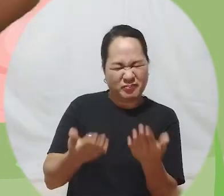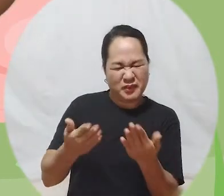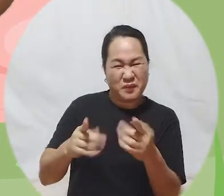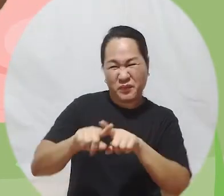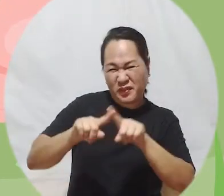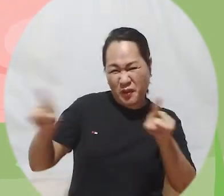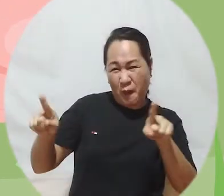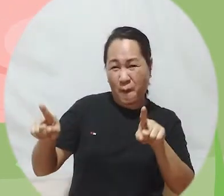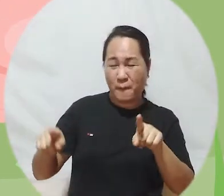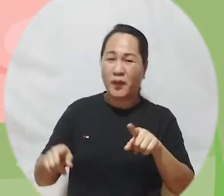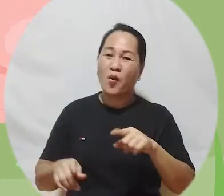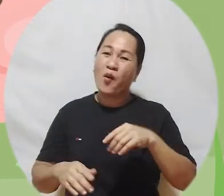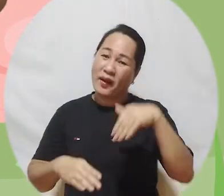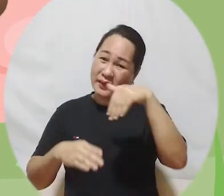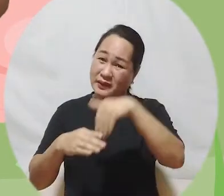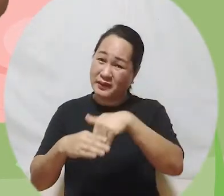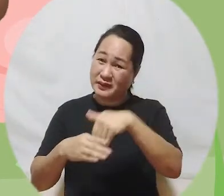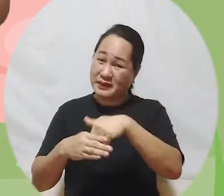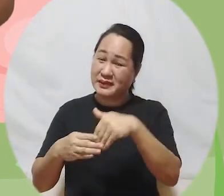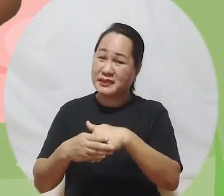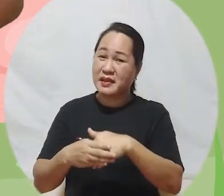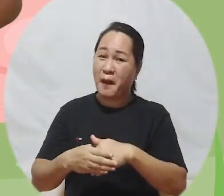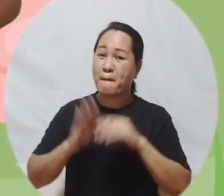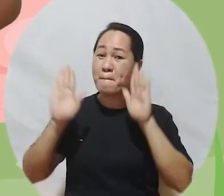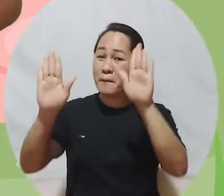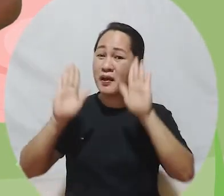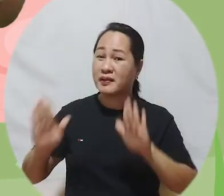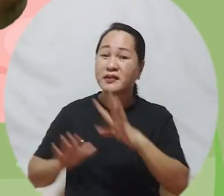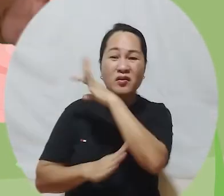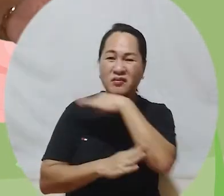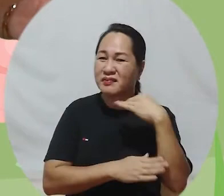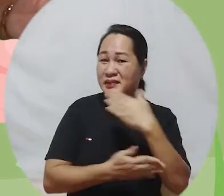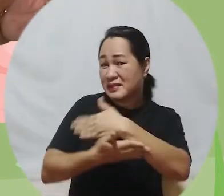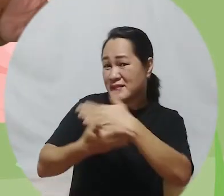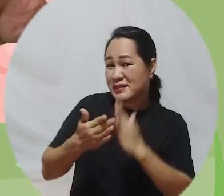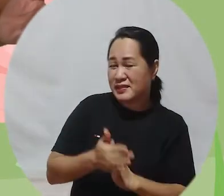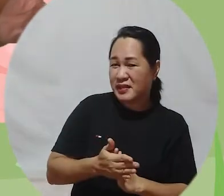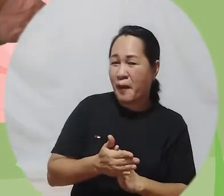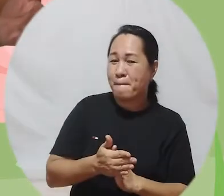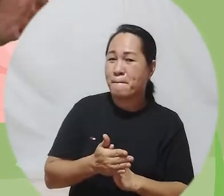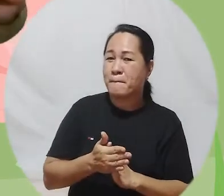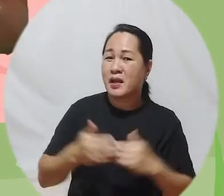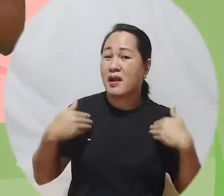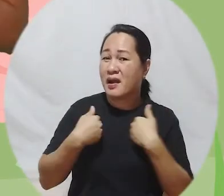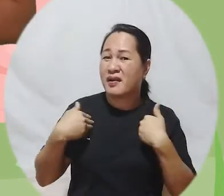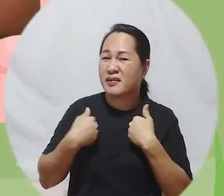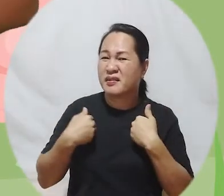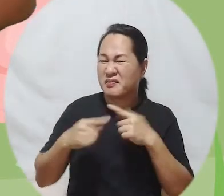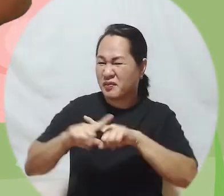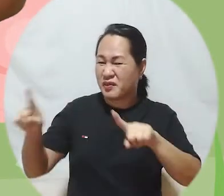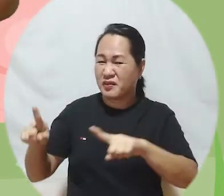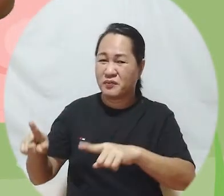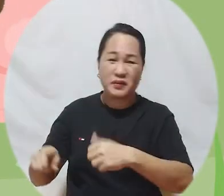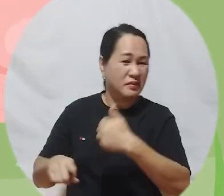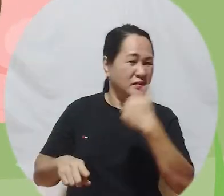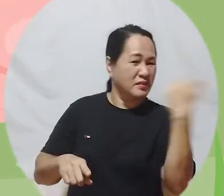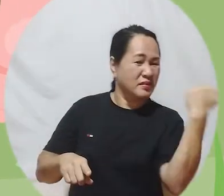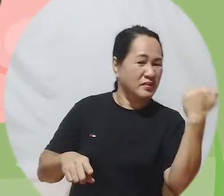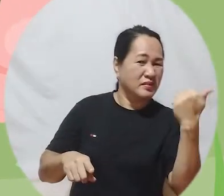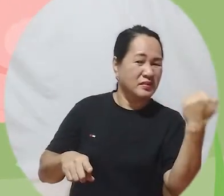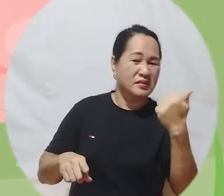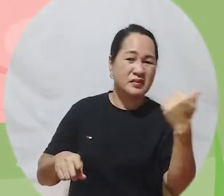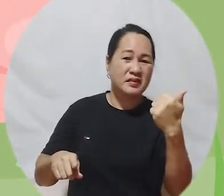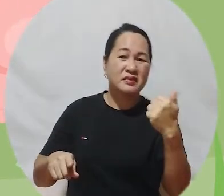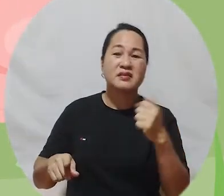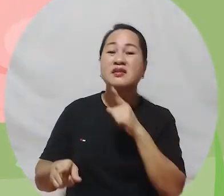Well, that's because we are inside the magical farm. Some of the animals here may be different from the ones you see on the real